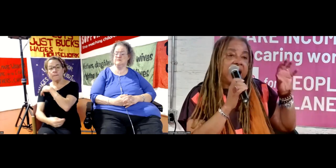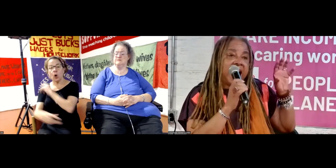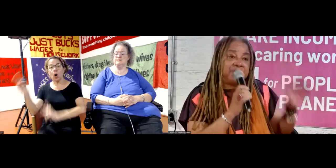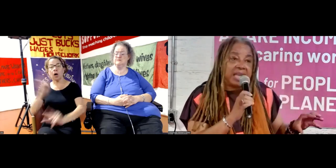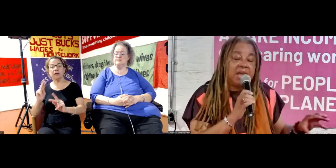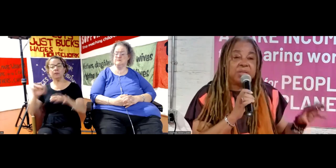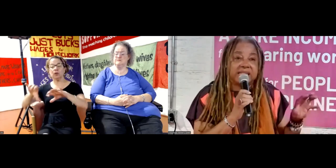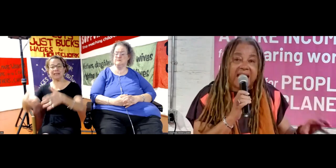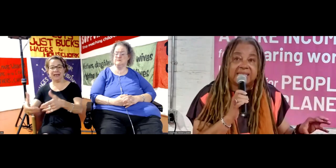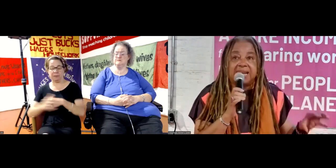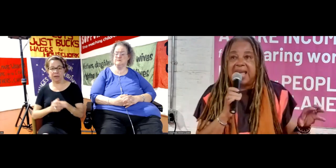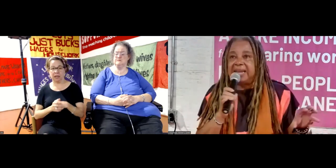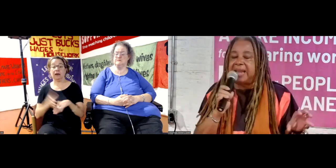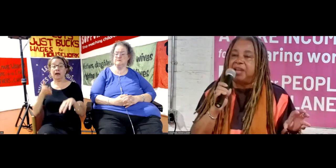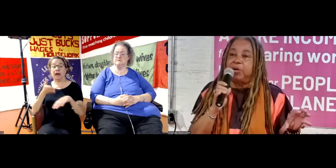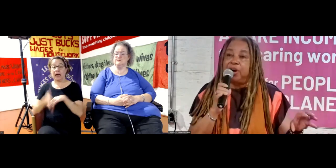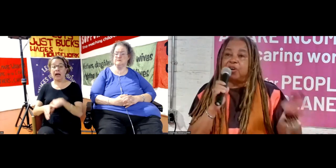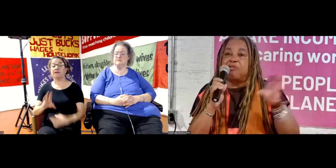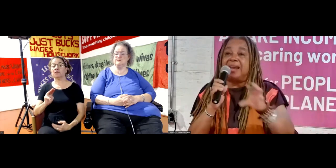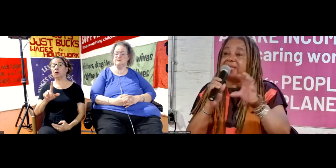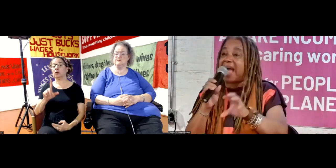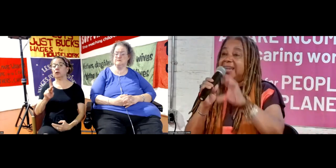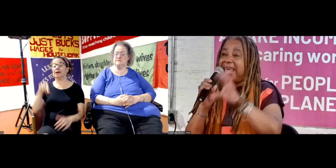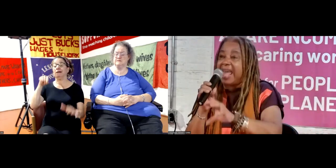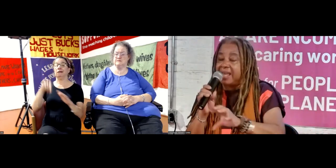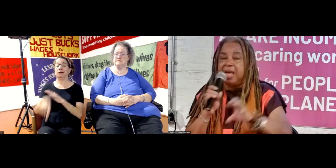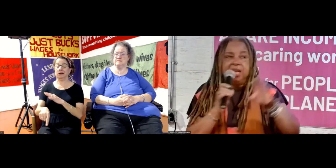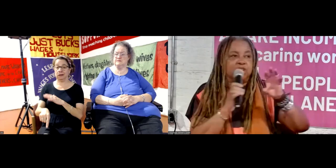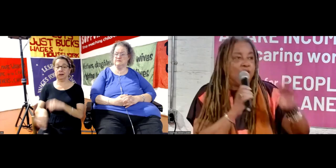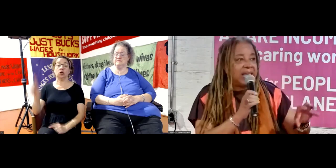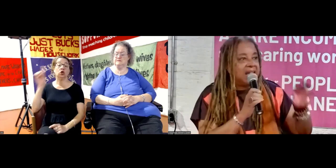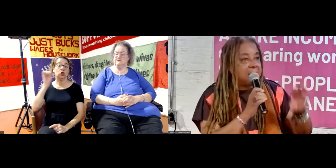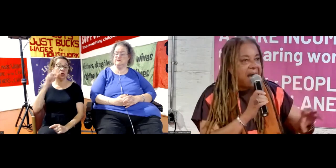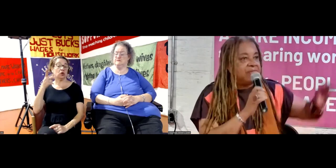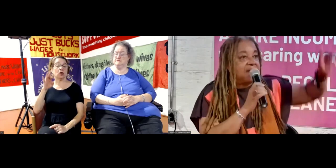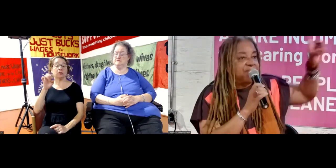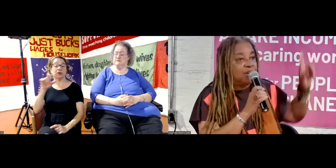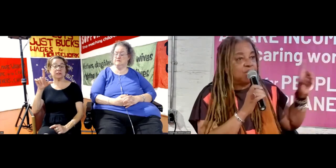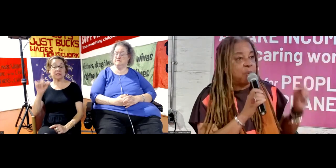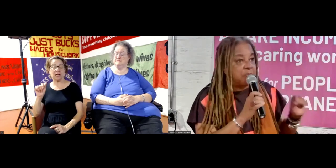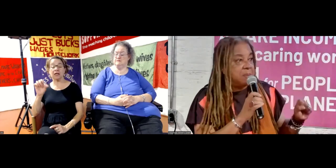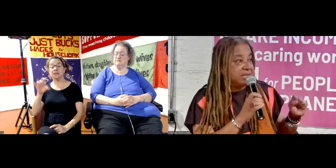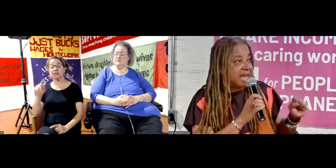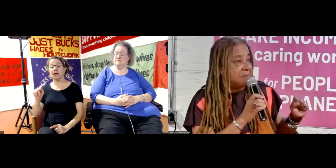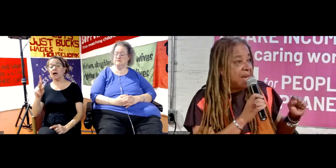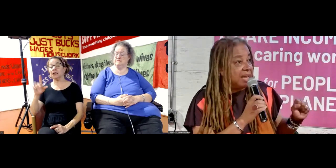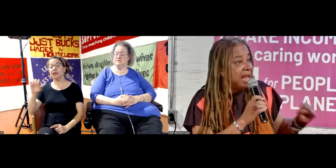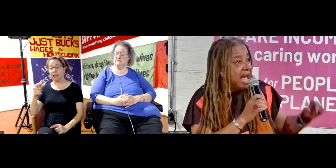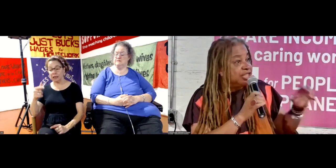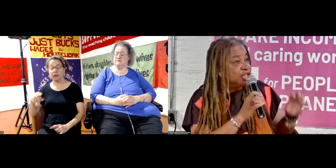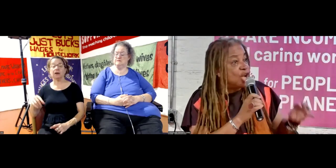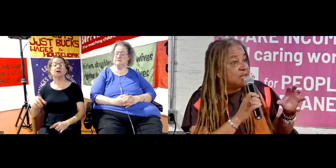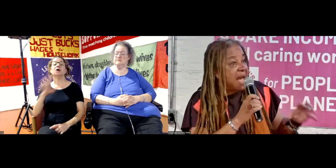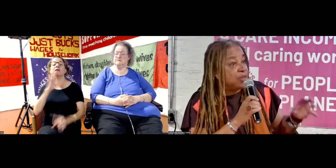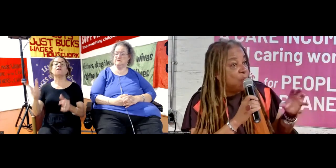And after King was assassinated, and you heard Coretta Scott King talking about that first Poor People's Campaign,